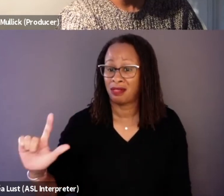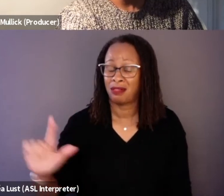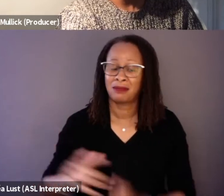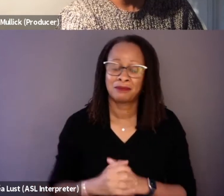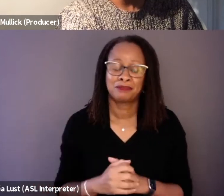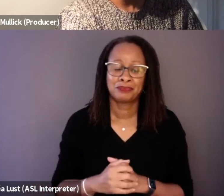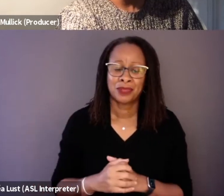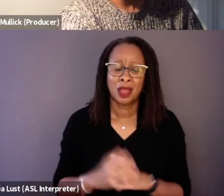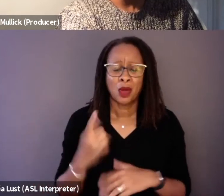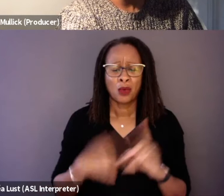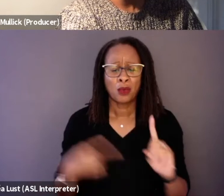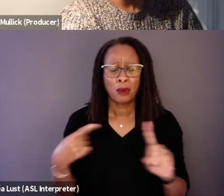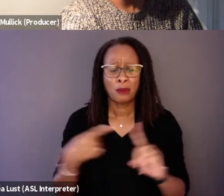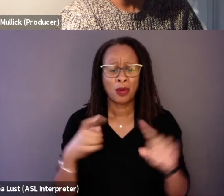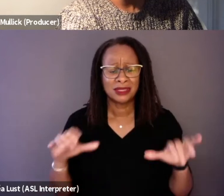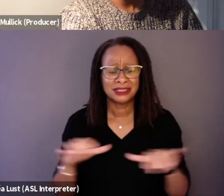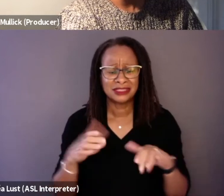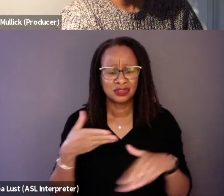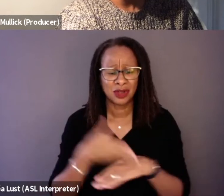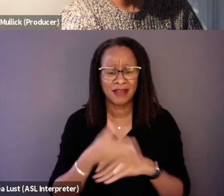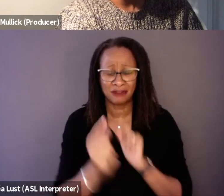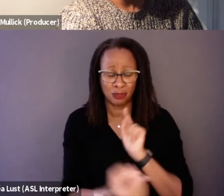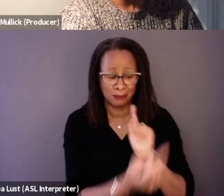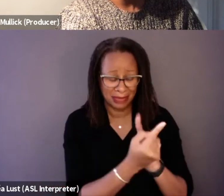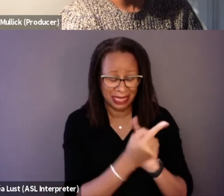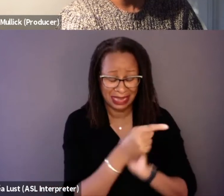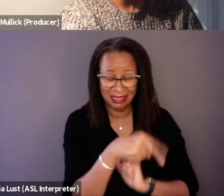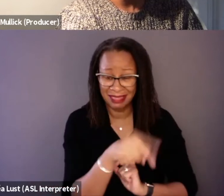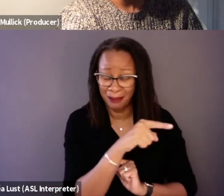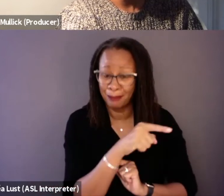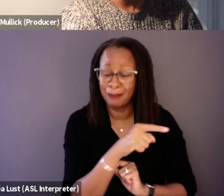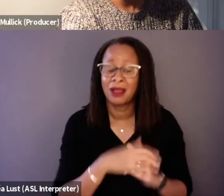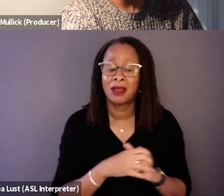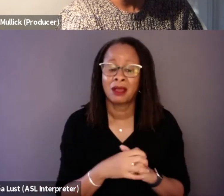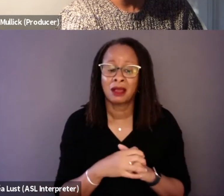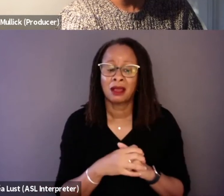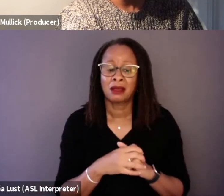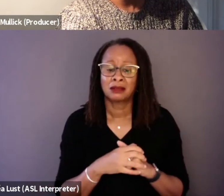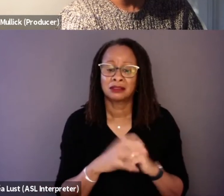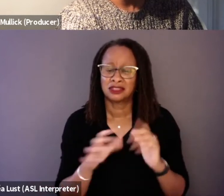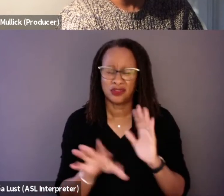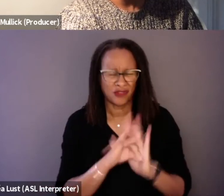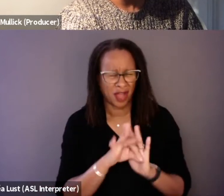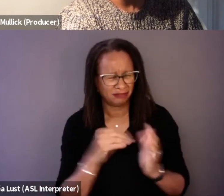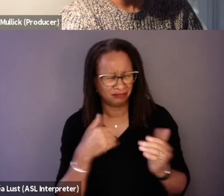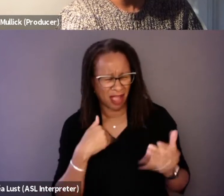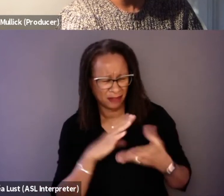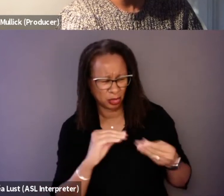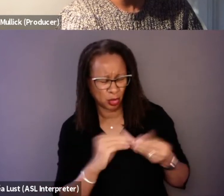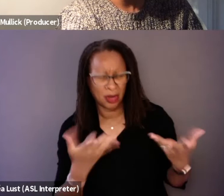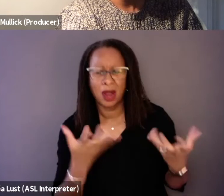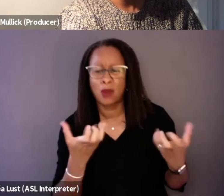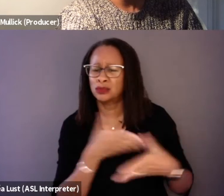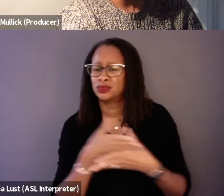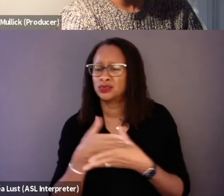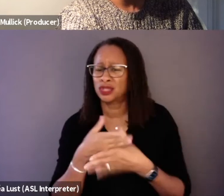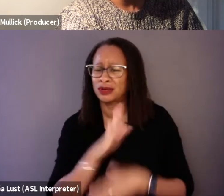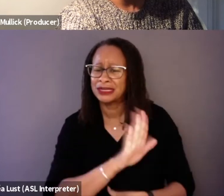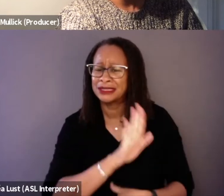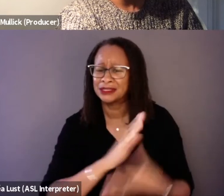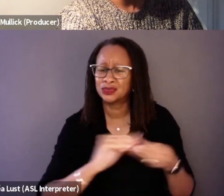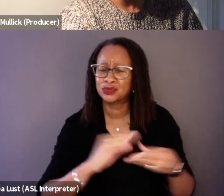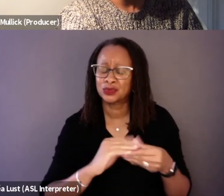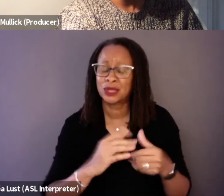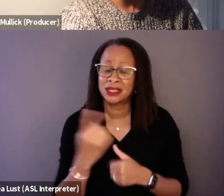did you, after meeting them, say, there's a story here. There's something